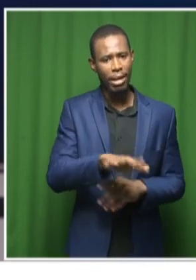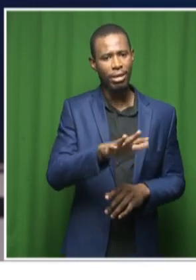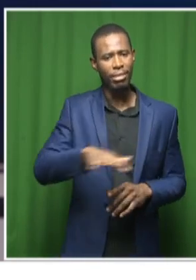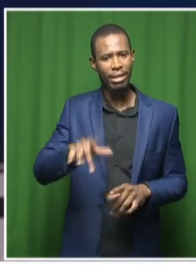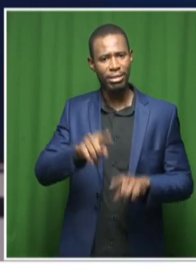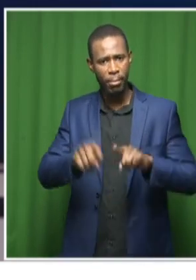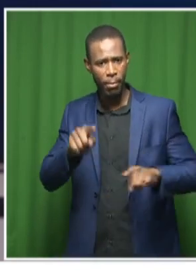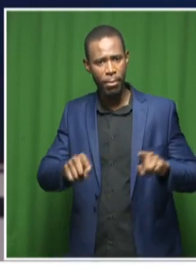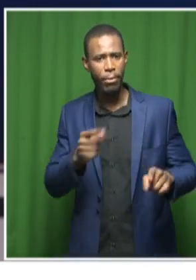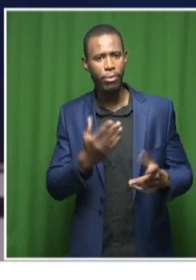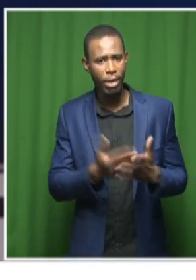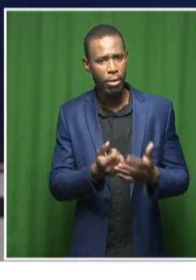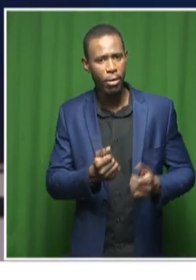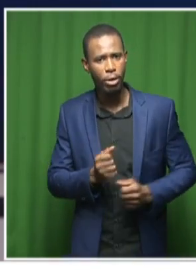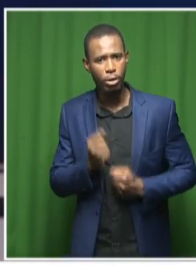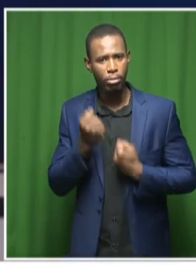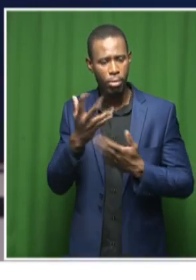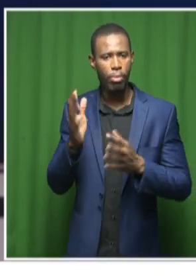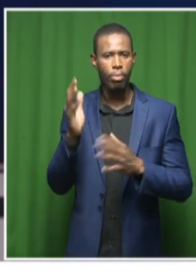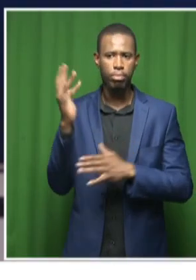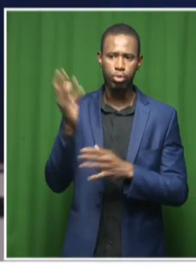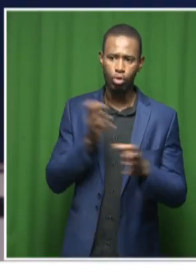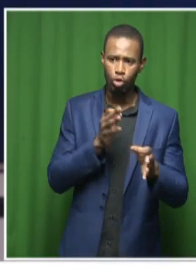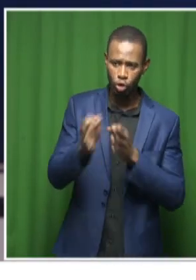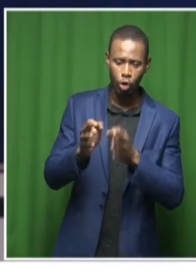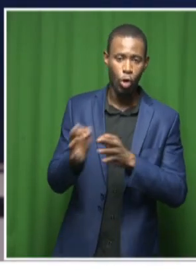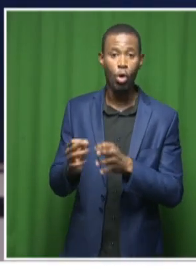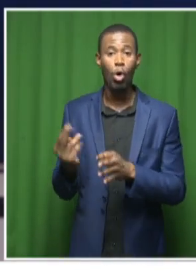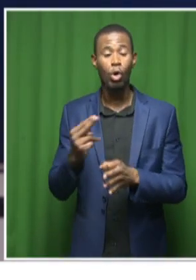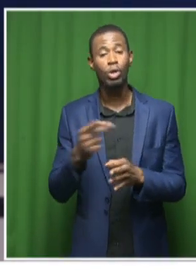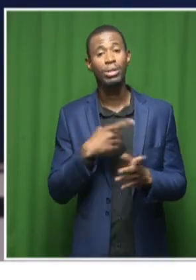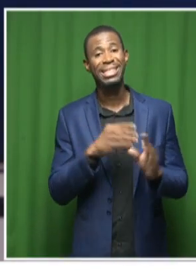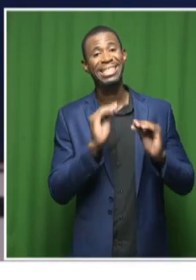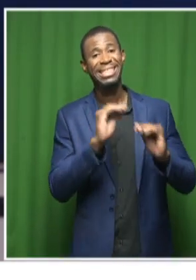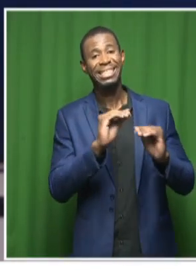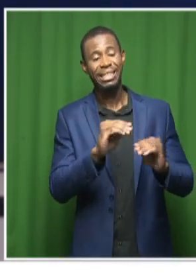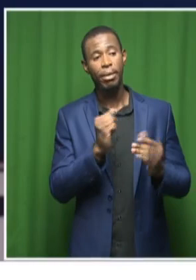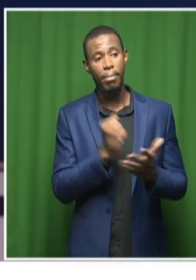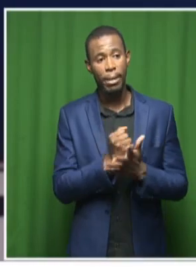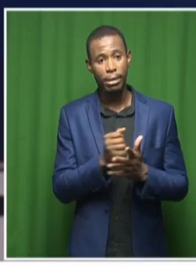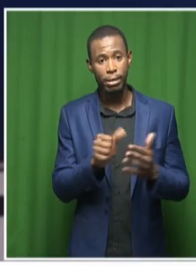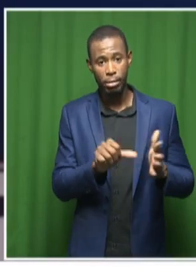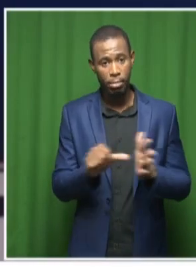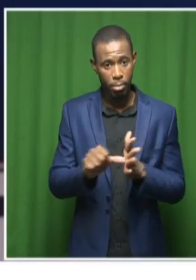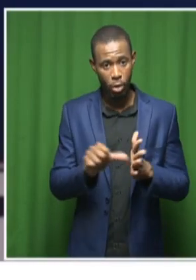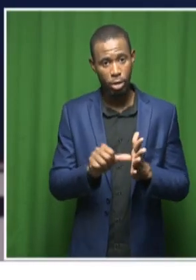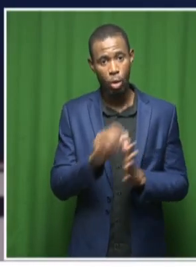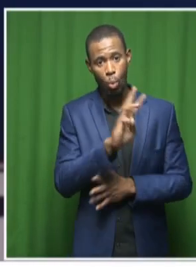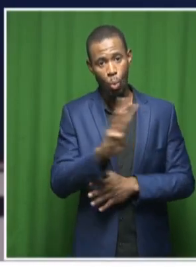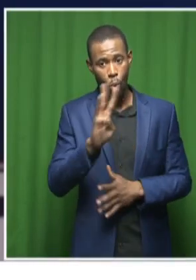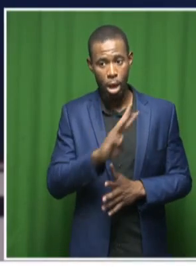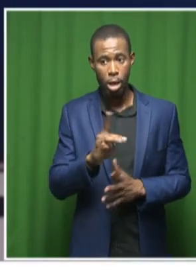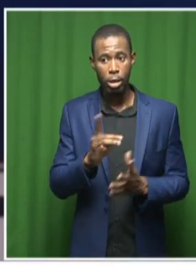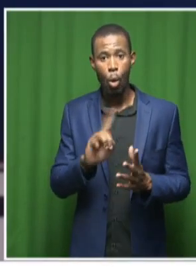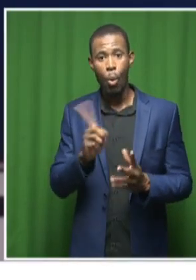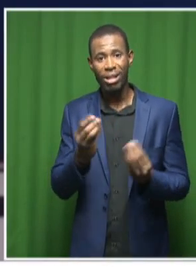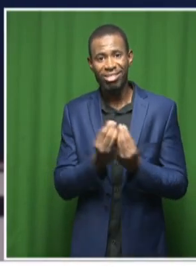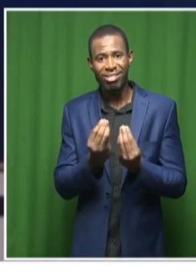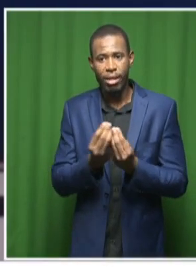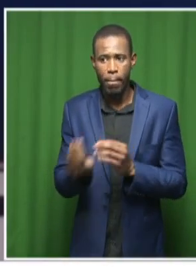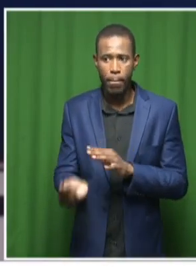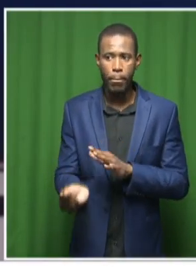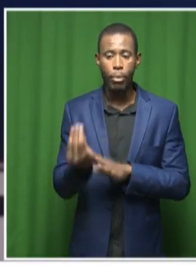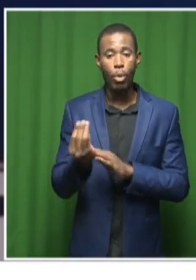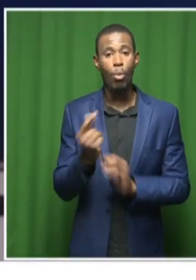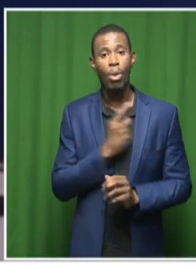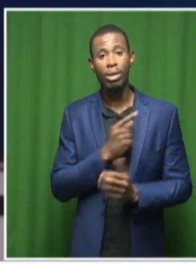want to also ensure that we're teaching young people to be conscious about the content that they put out there. Yes. Because a lot of times, kids, are trapped